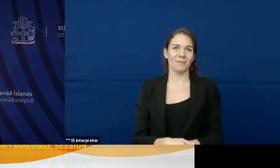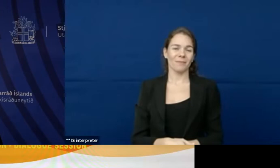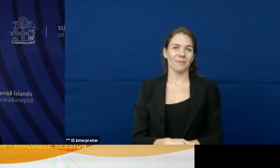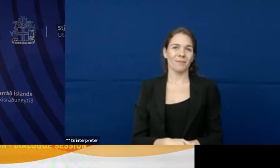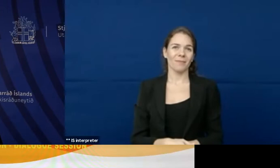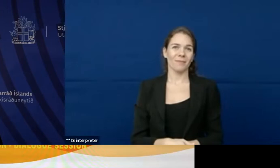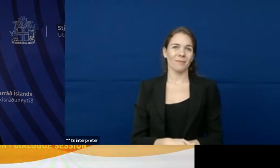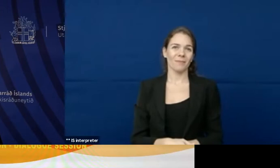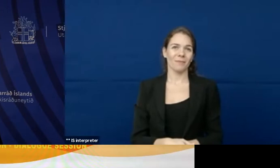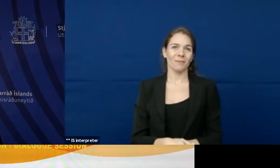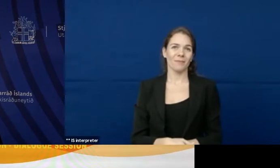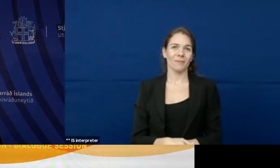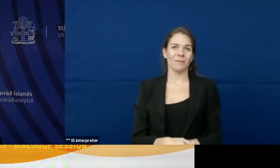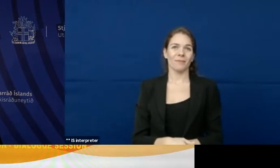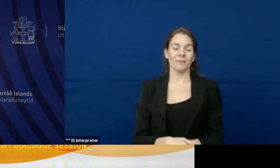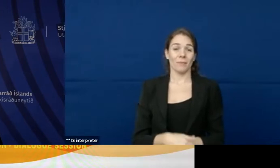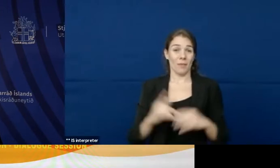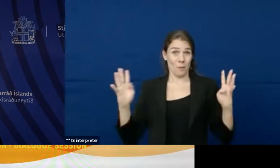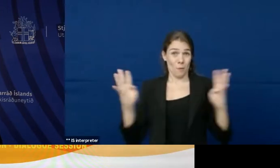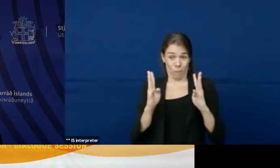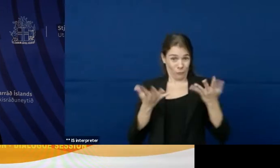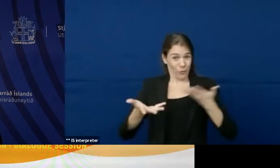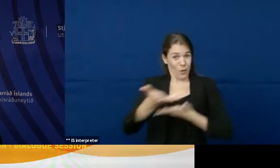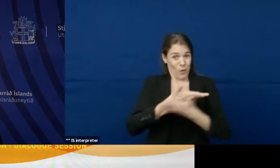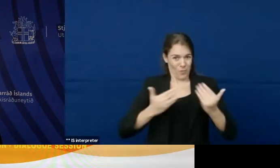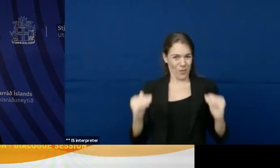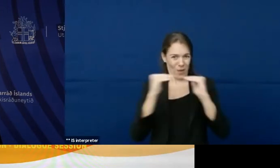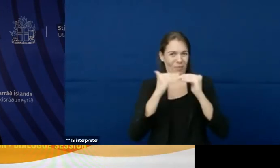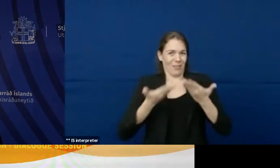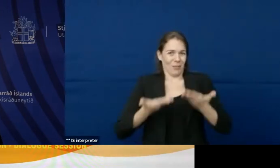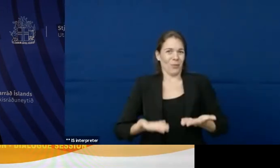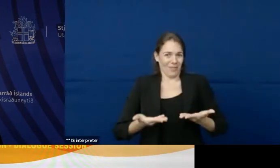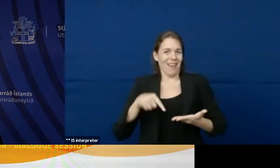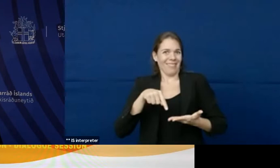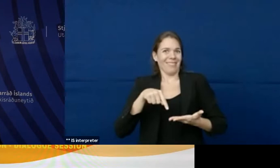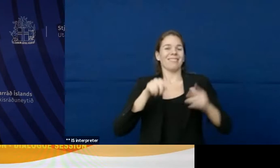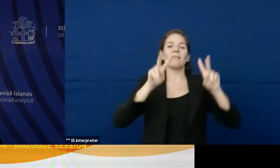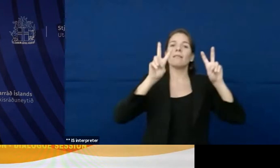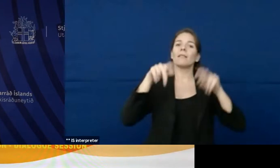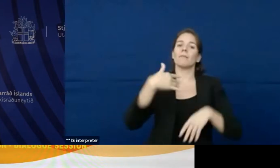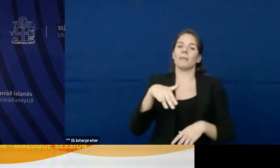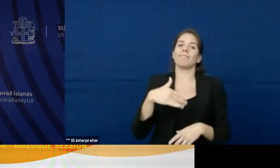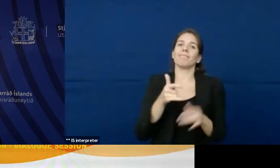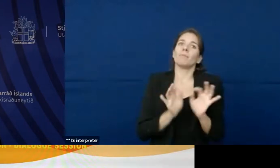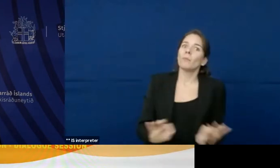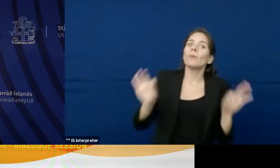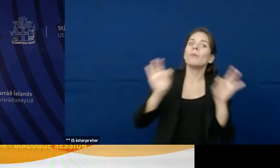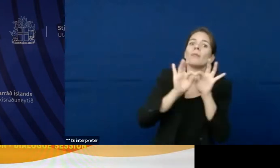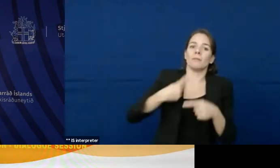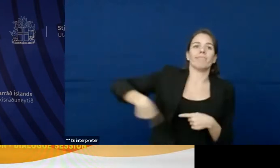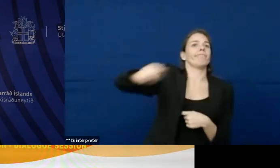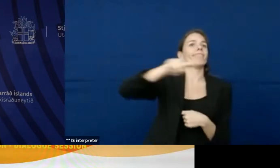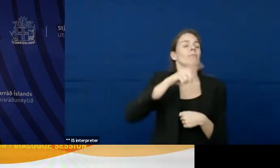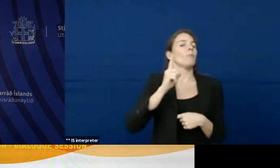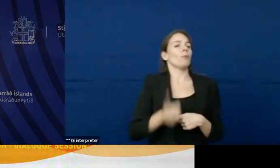on urgent actions is critical. Iceland remains fully committed to offer concrete steps